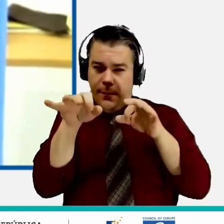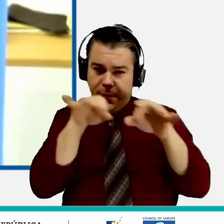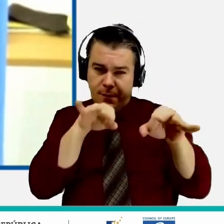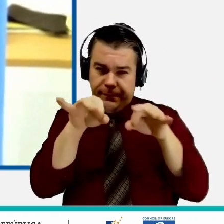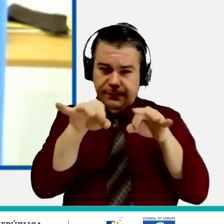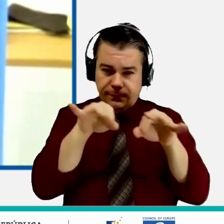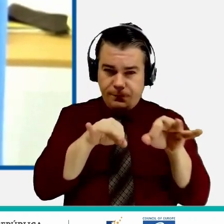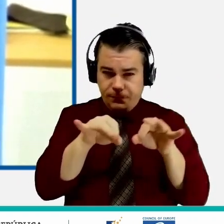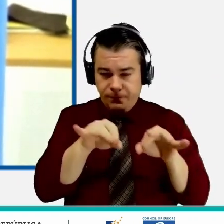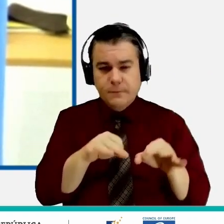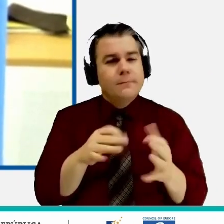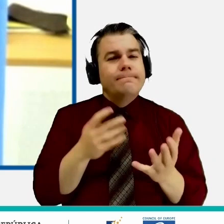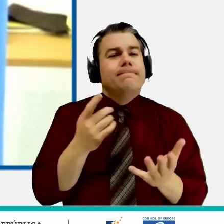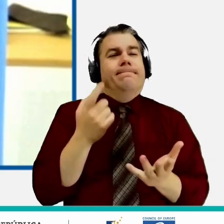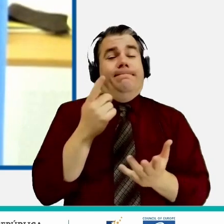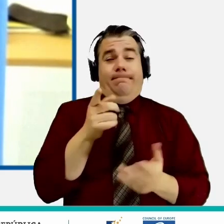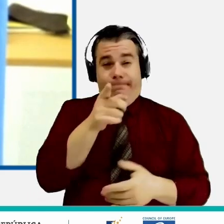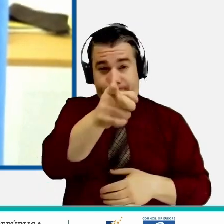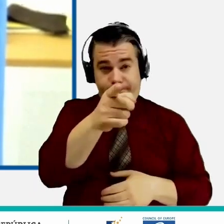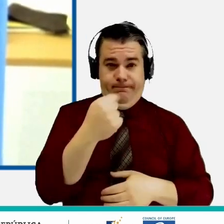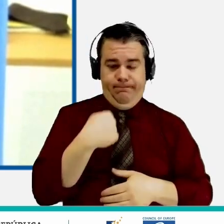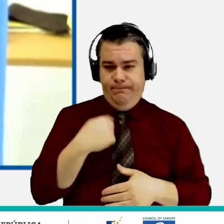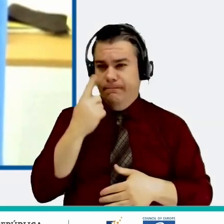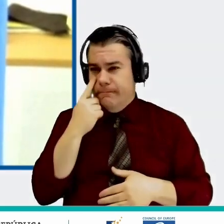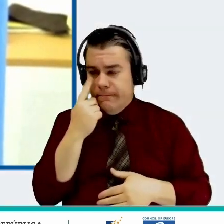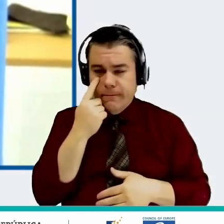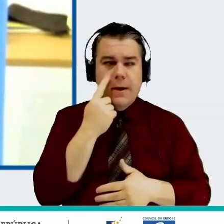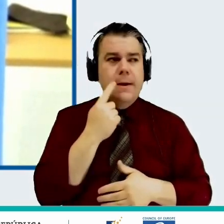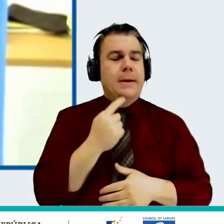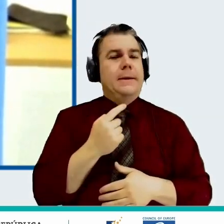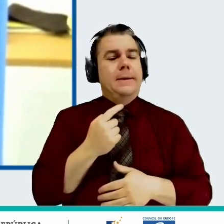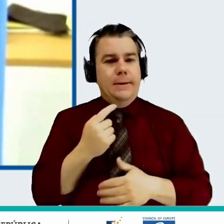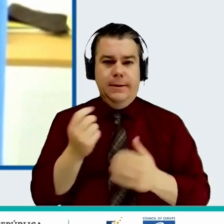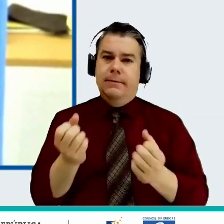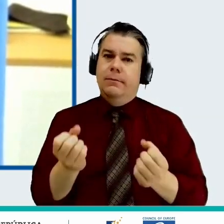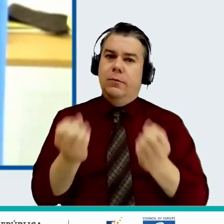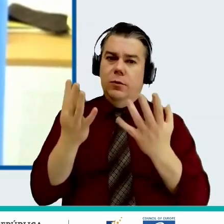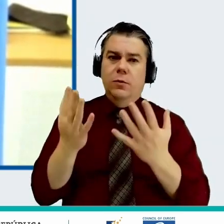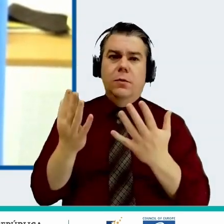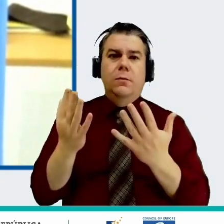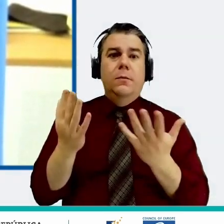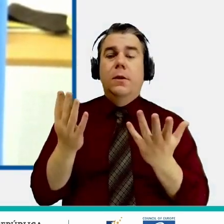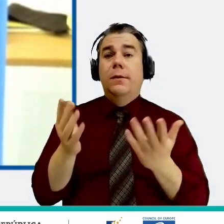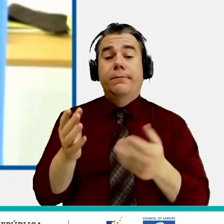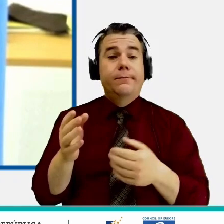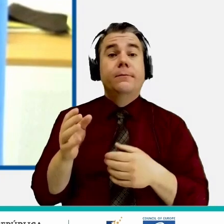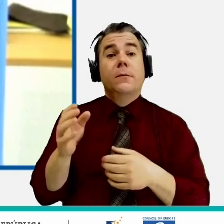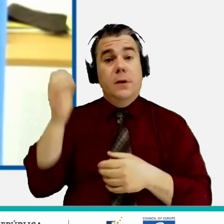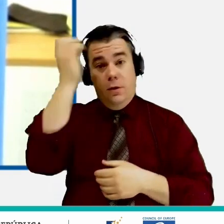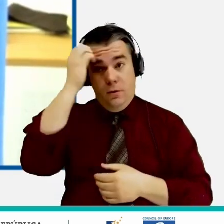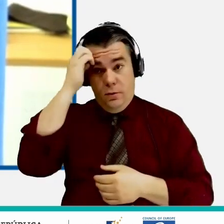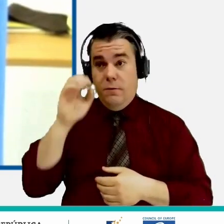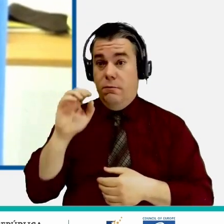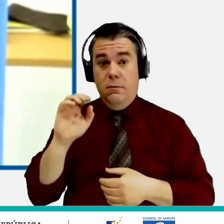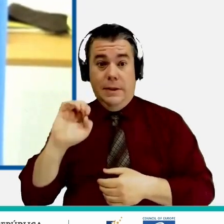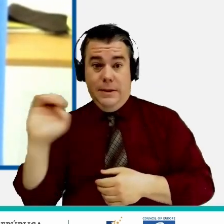all could witness how prone to flooding is even Western Europe, as well as support to countries to